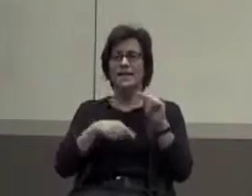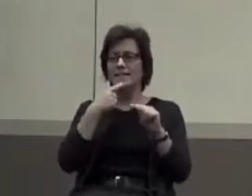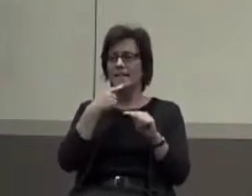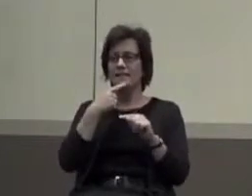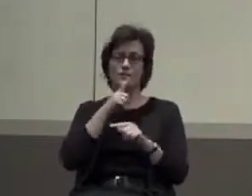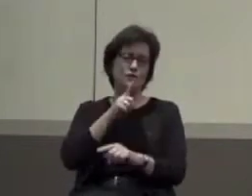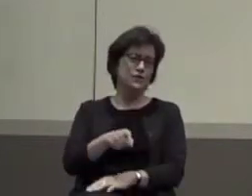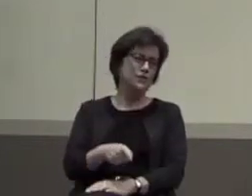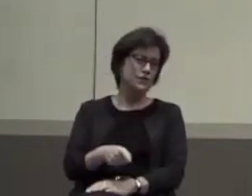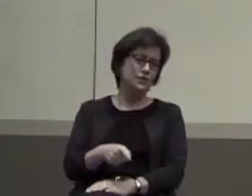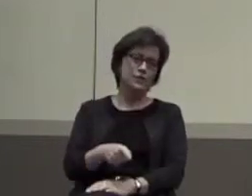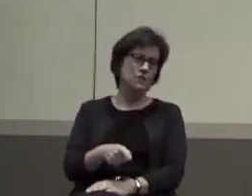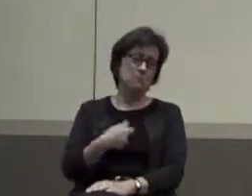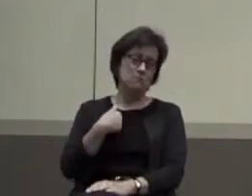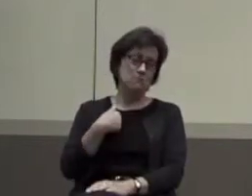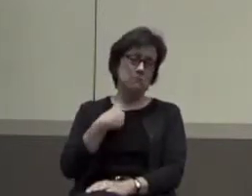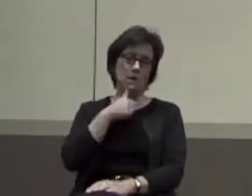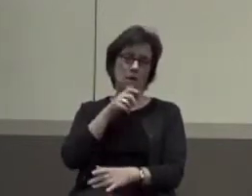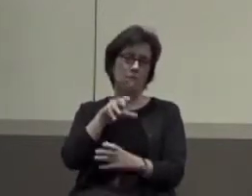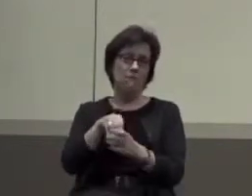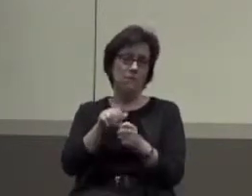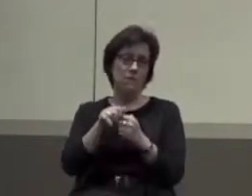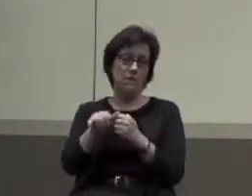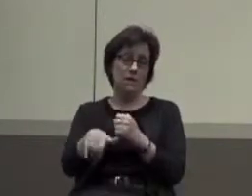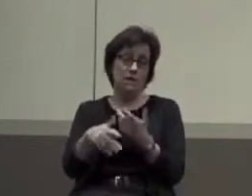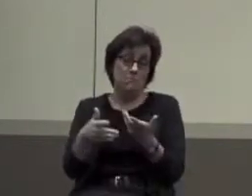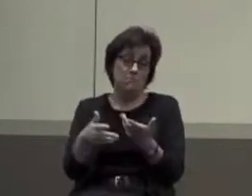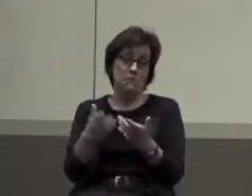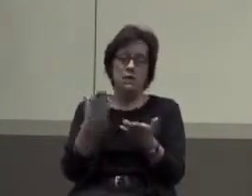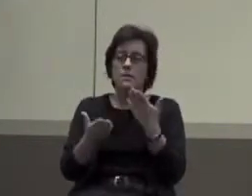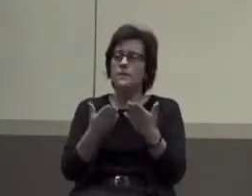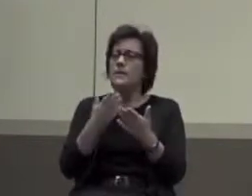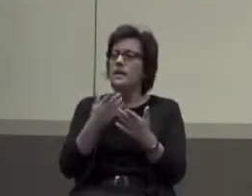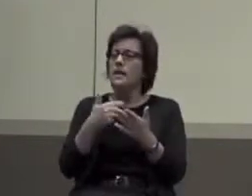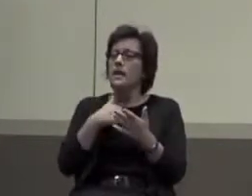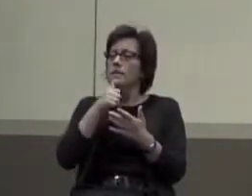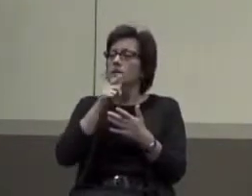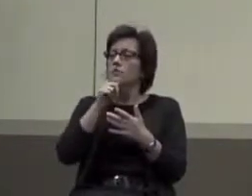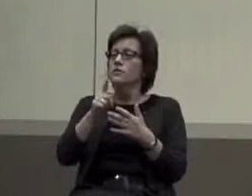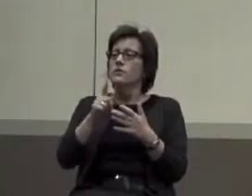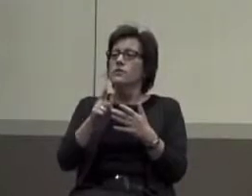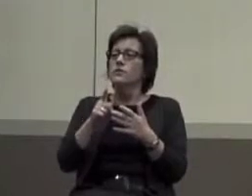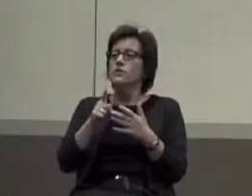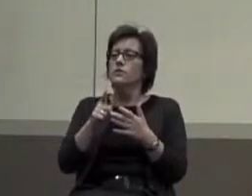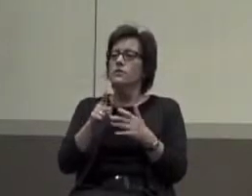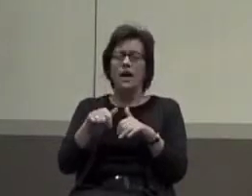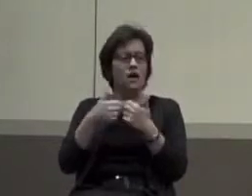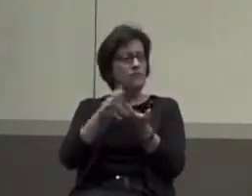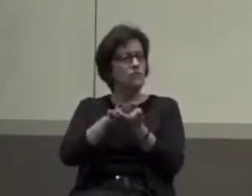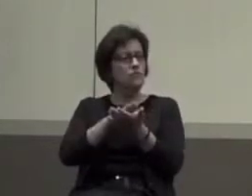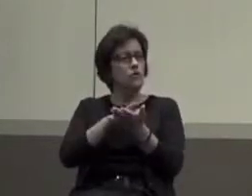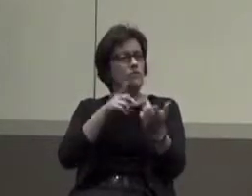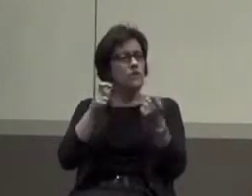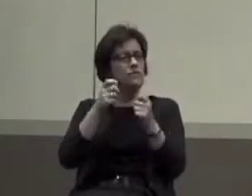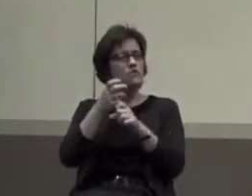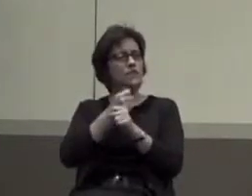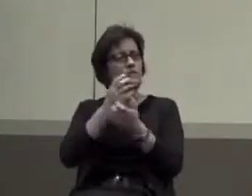I was not involved with that. But there might be, because I'm not sure how else we managed to get some of the things that we got.